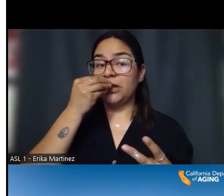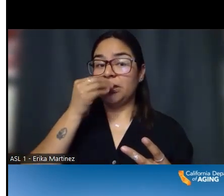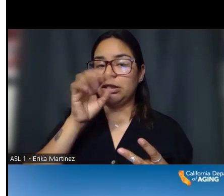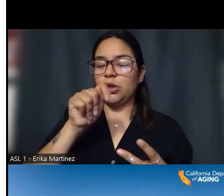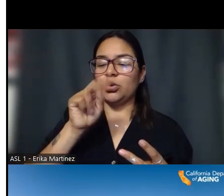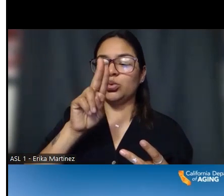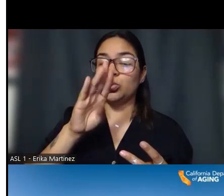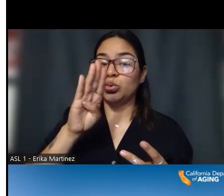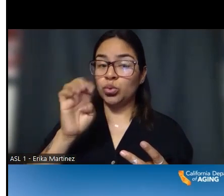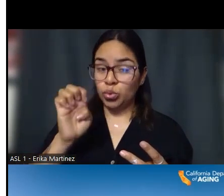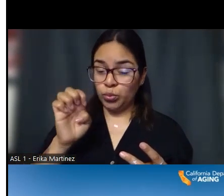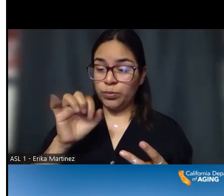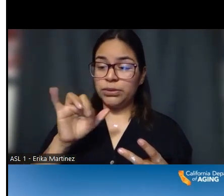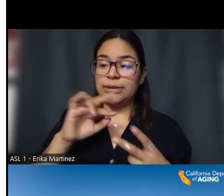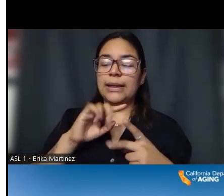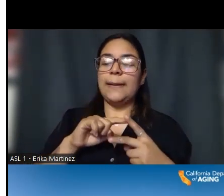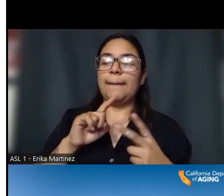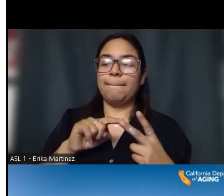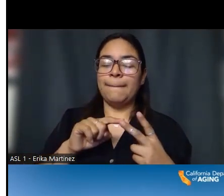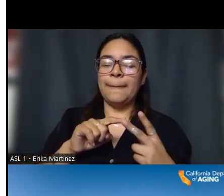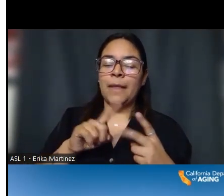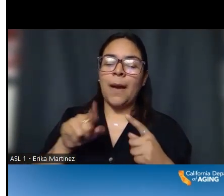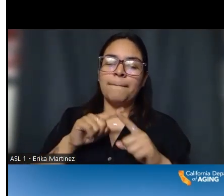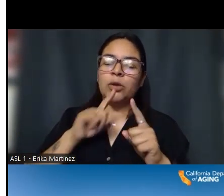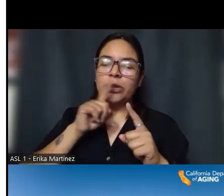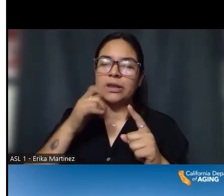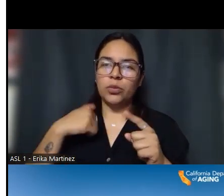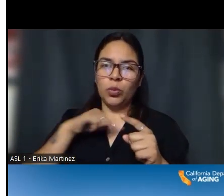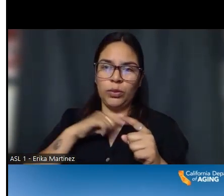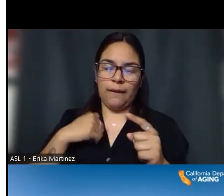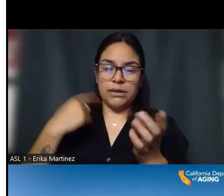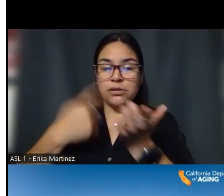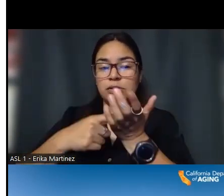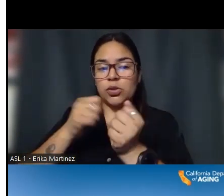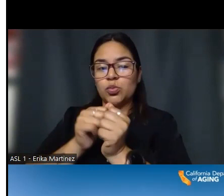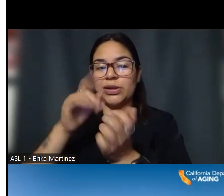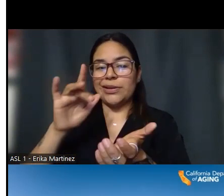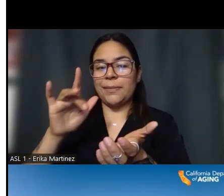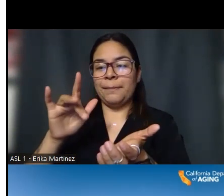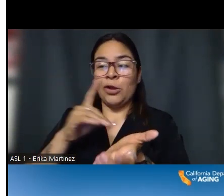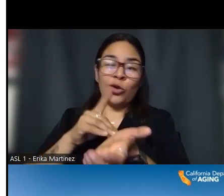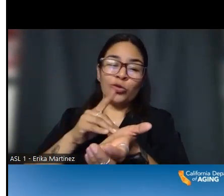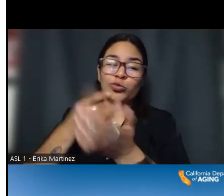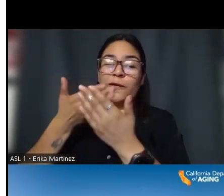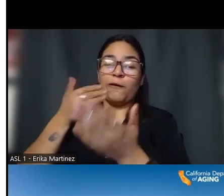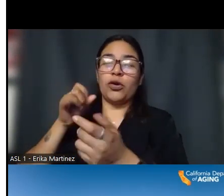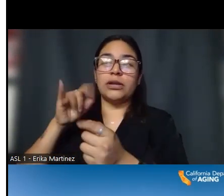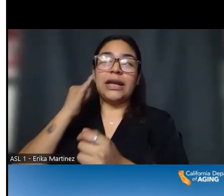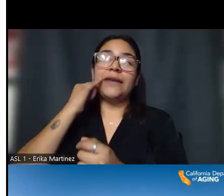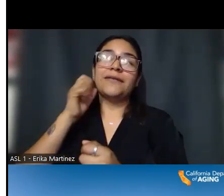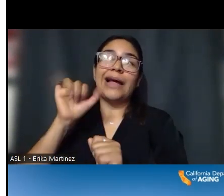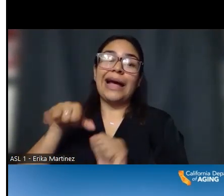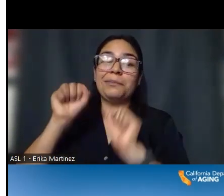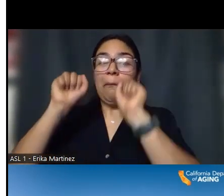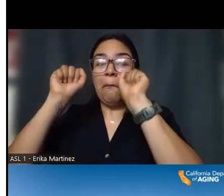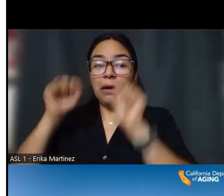physician to have the discussion about all the different interventions and would it possibly lead to death, or is it just like the